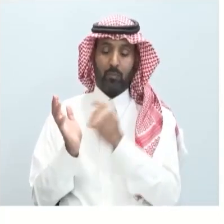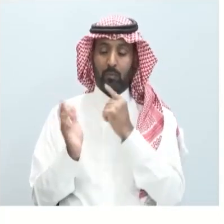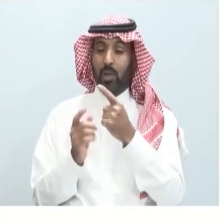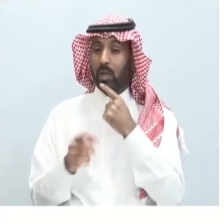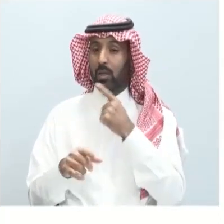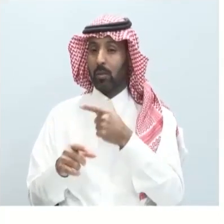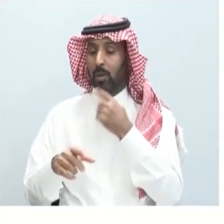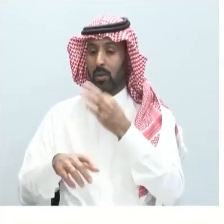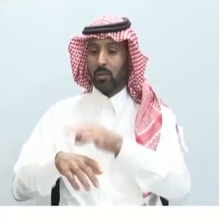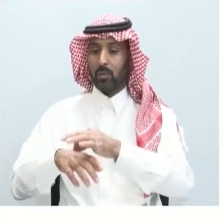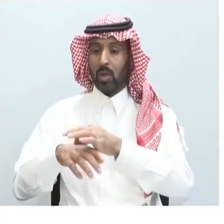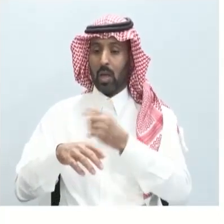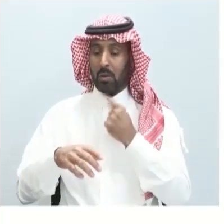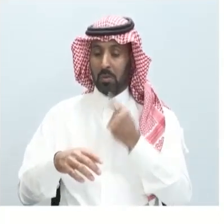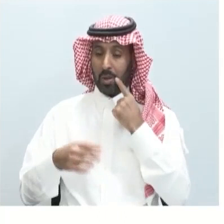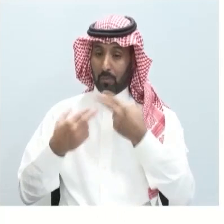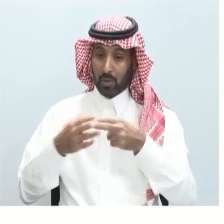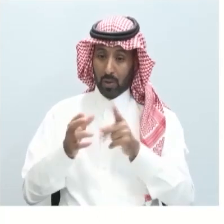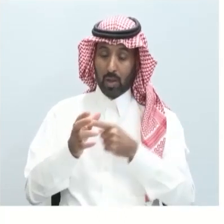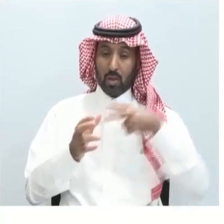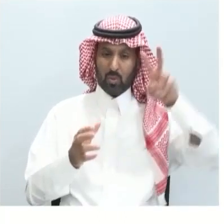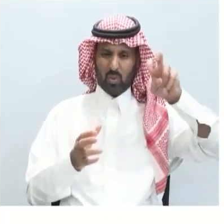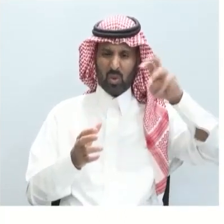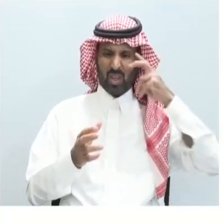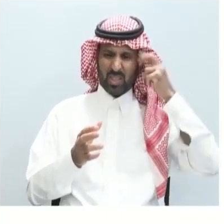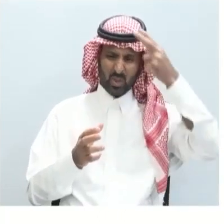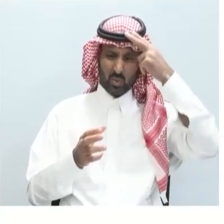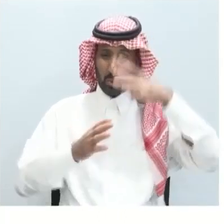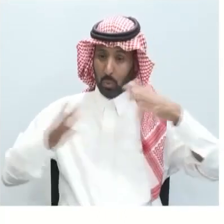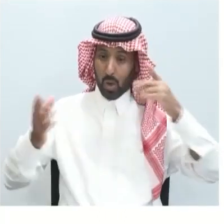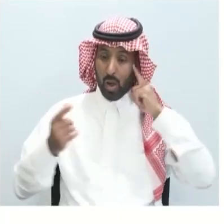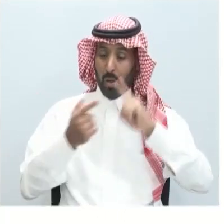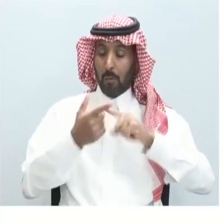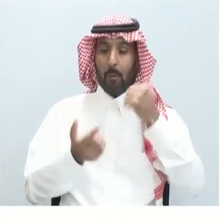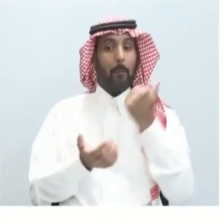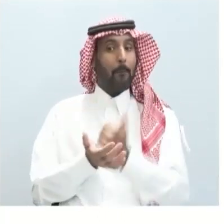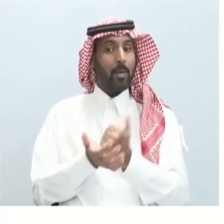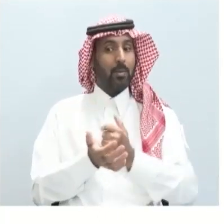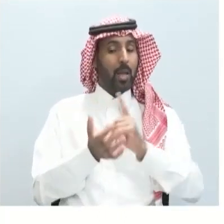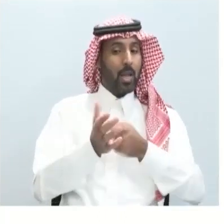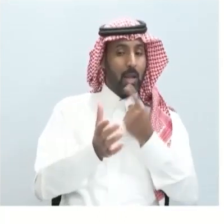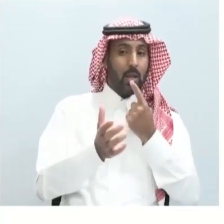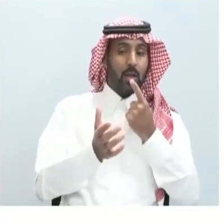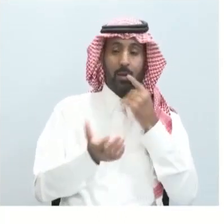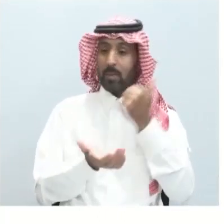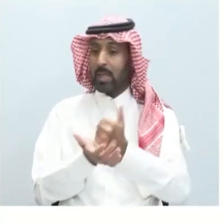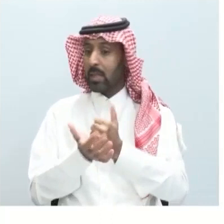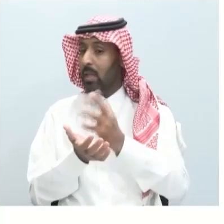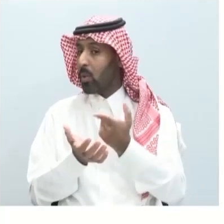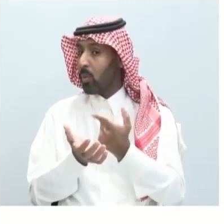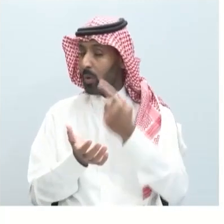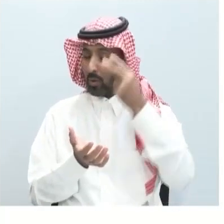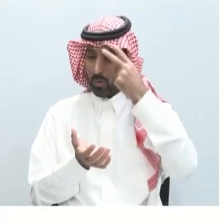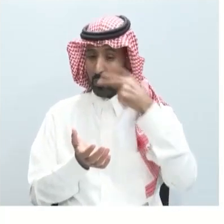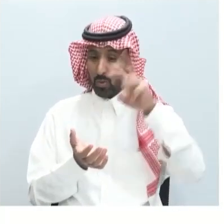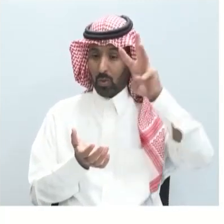people. I really like the beginning here. Saudi Arabia's 2030 vision is largely based on, it's based on what here?